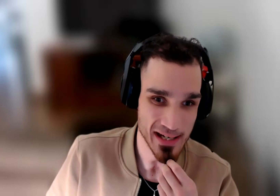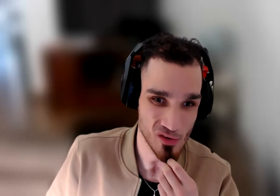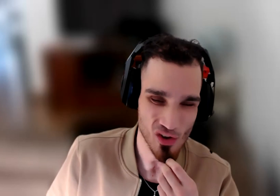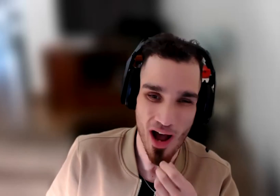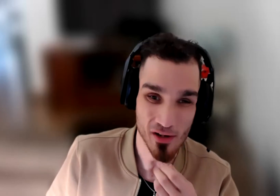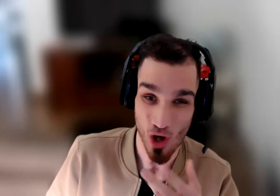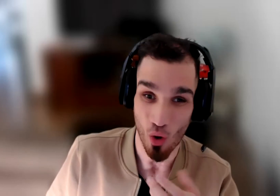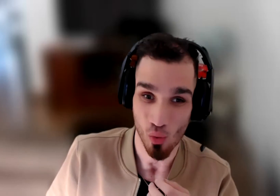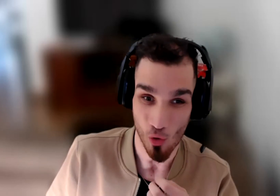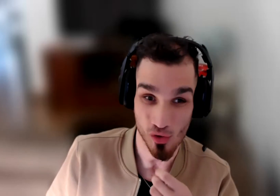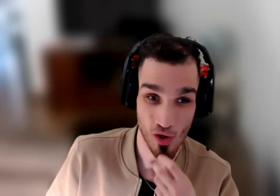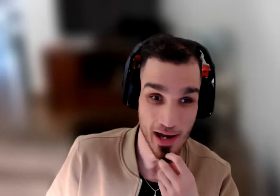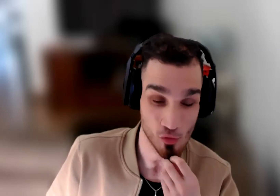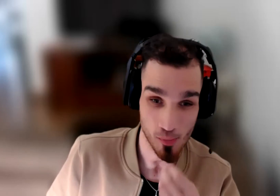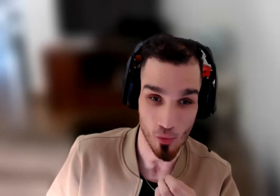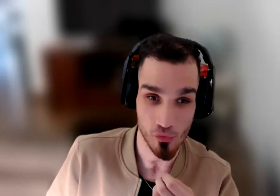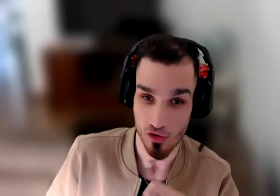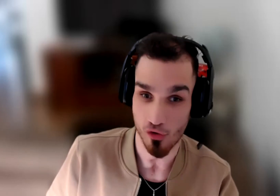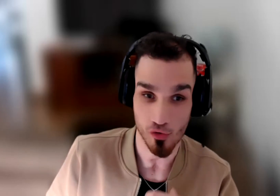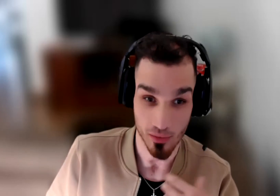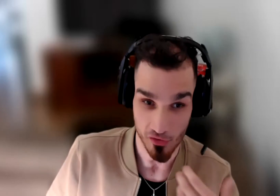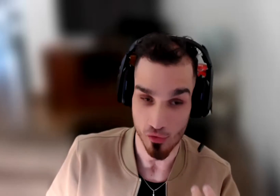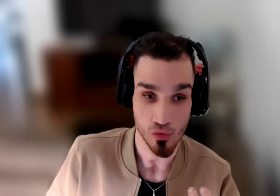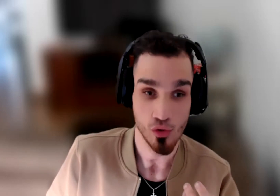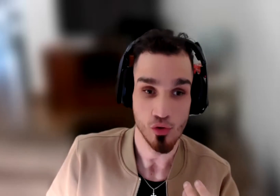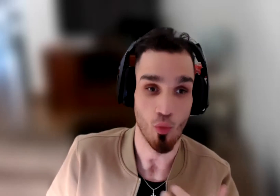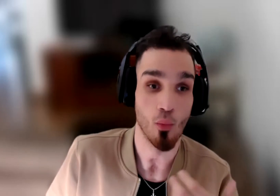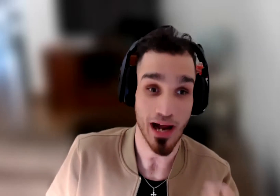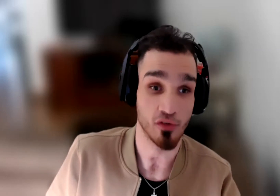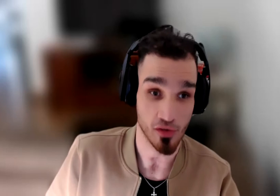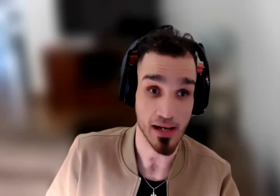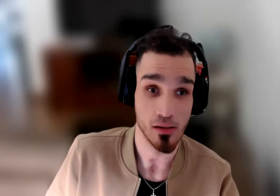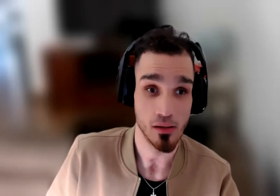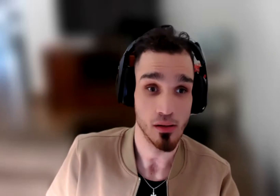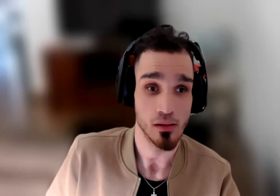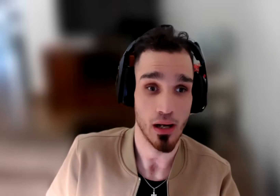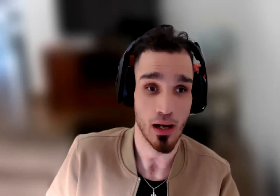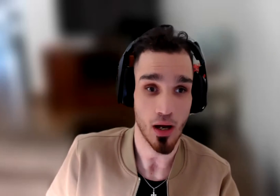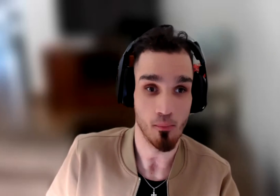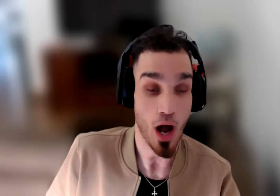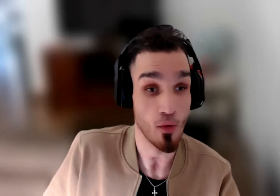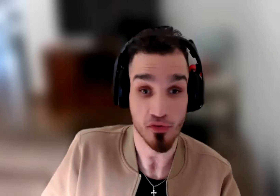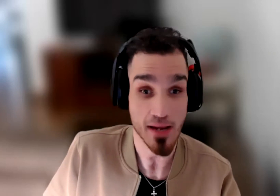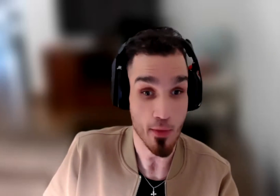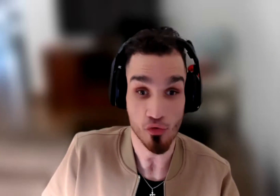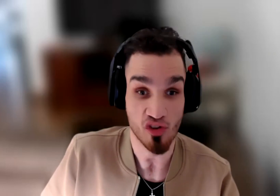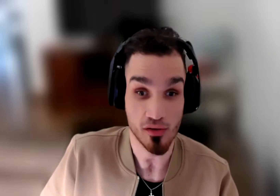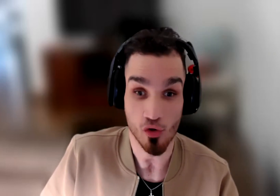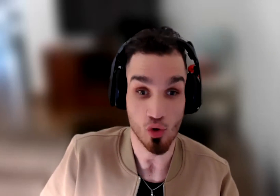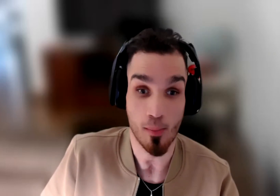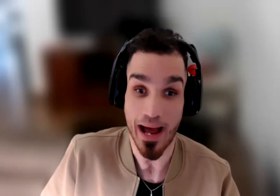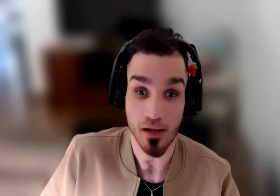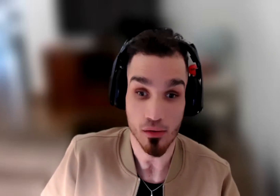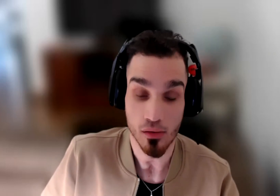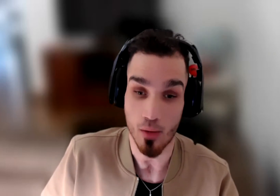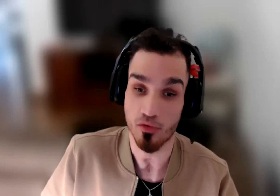a desired goal or a desired response, and just listen to what we have to say. I'm not saying that those agendas